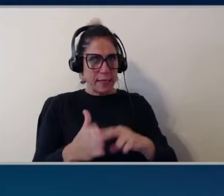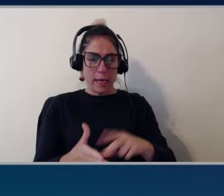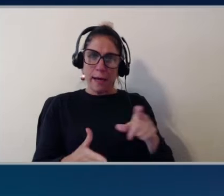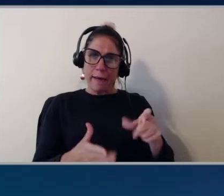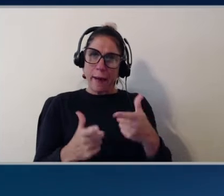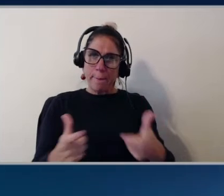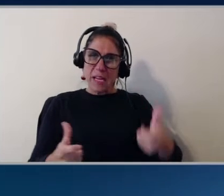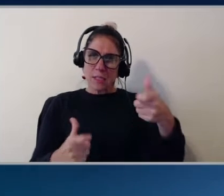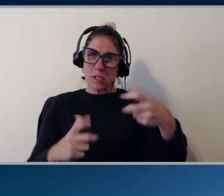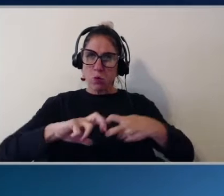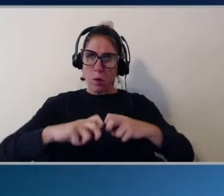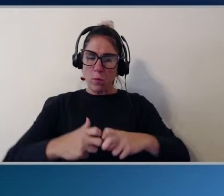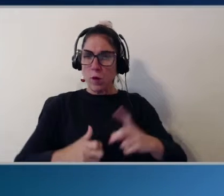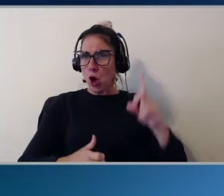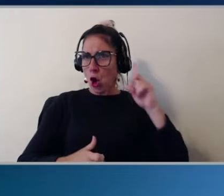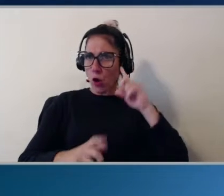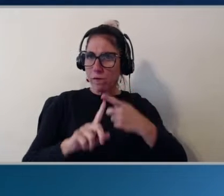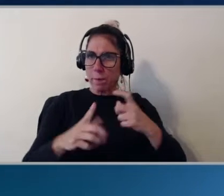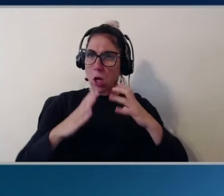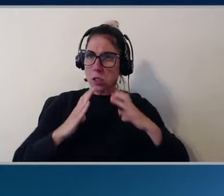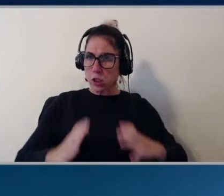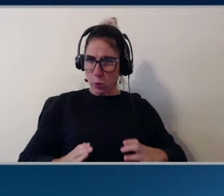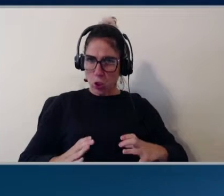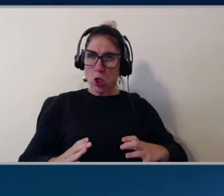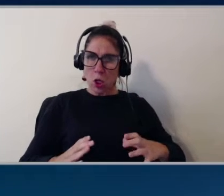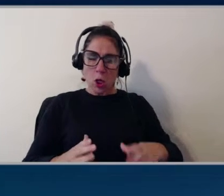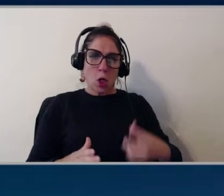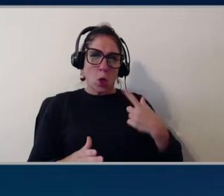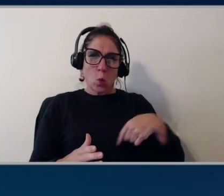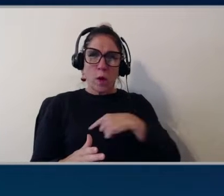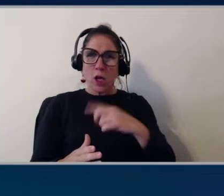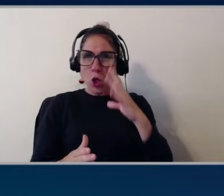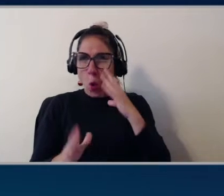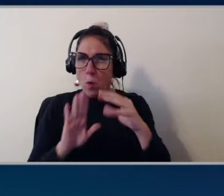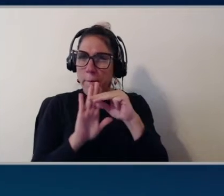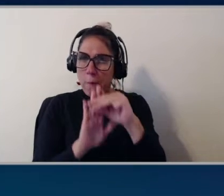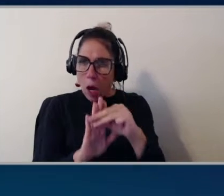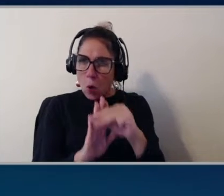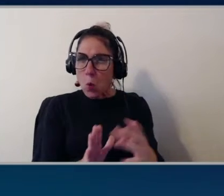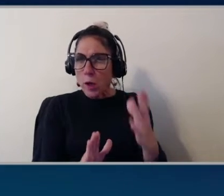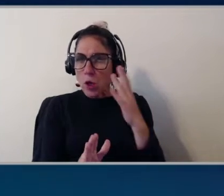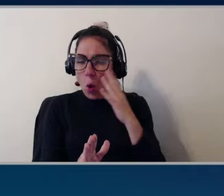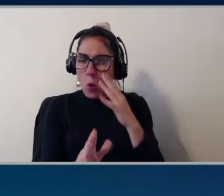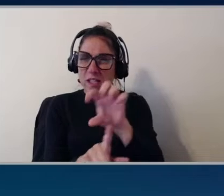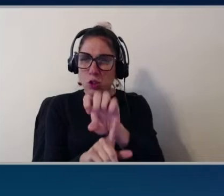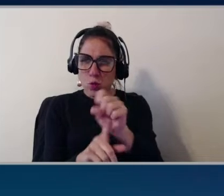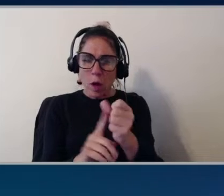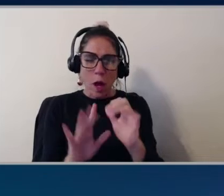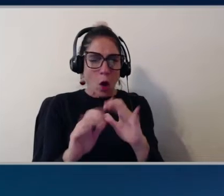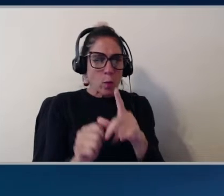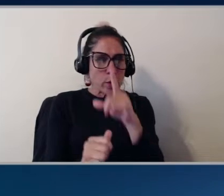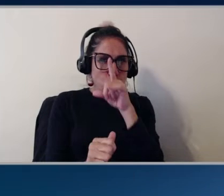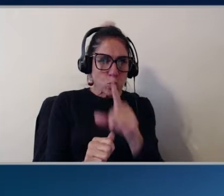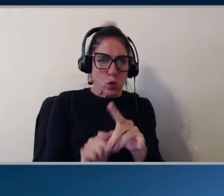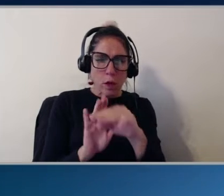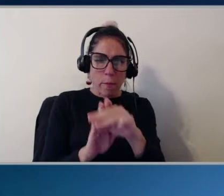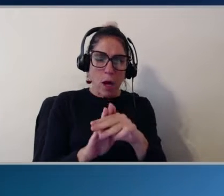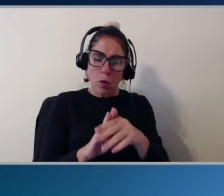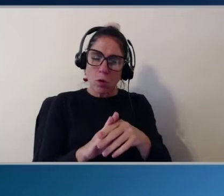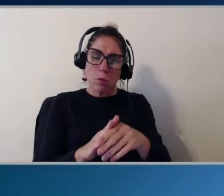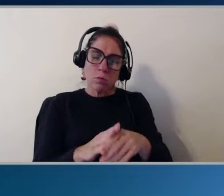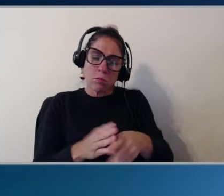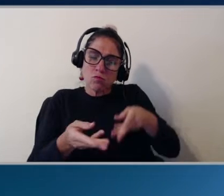biggest problem that we heard from customers. Like, we know the model, we know the instance, but how do we make sure that the model runs well on that